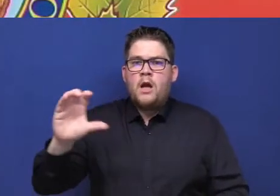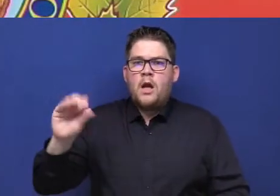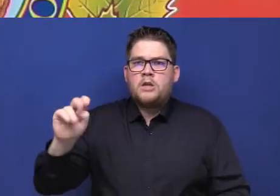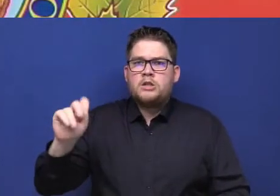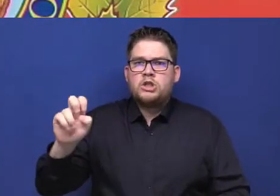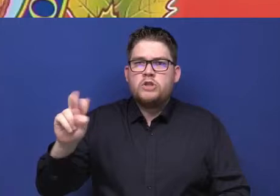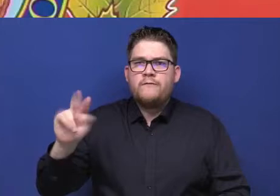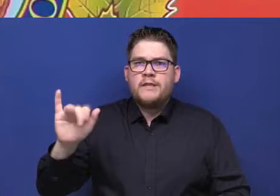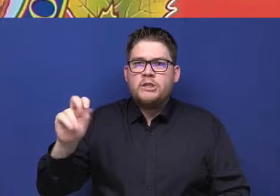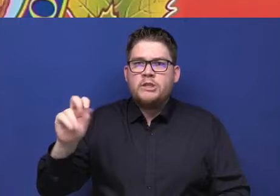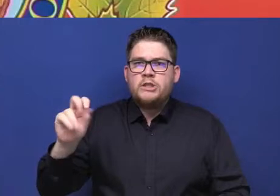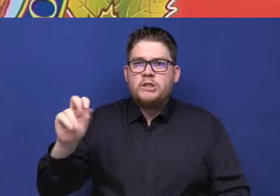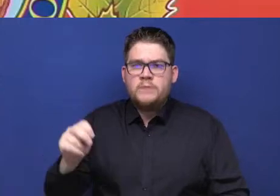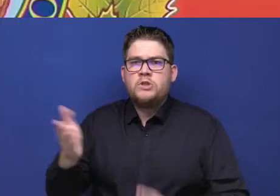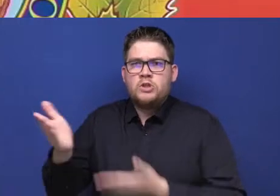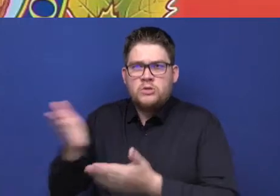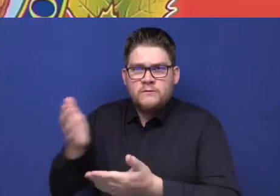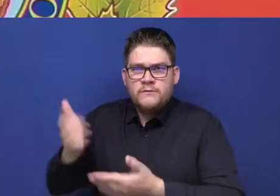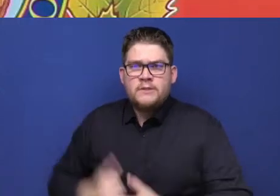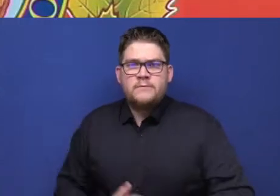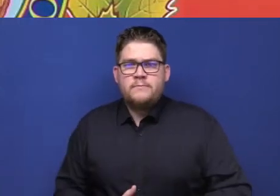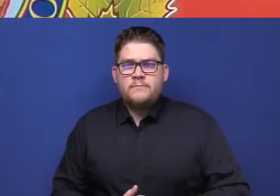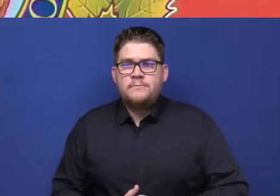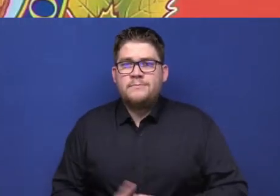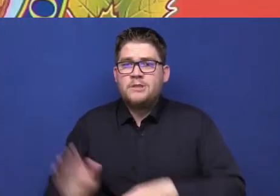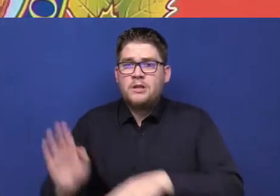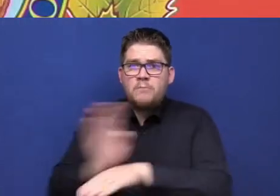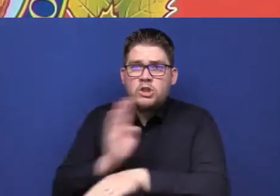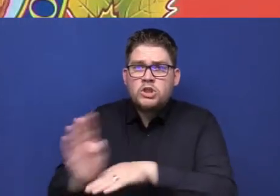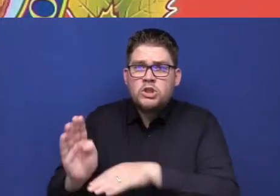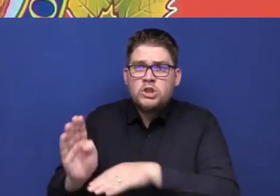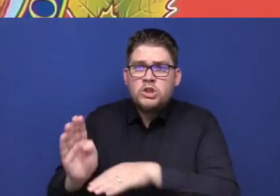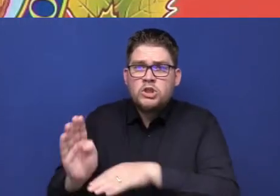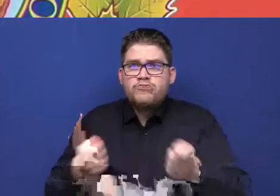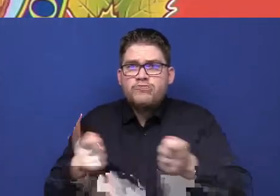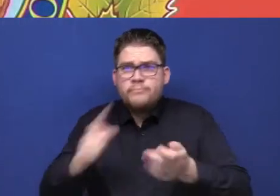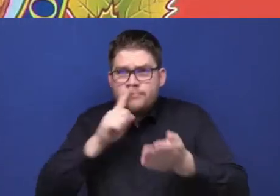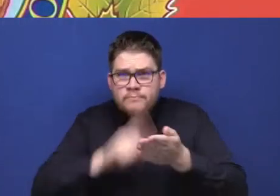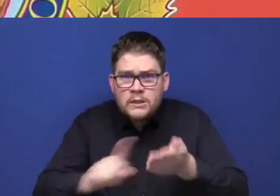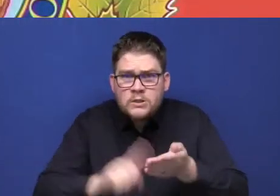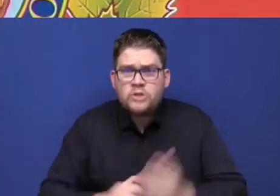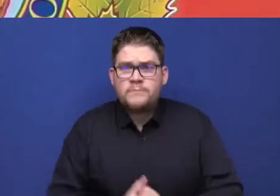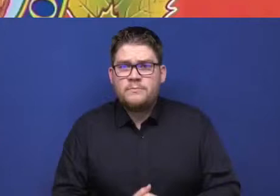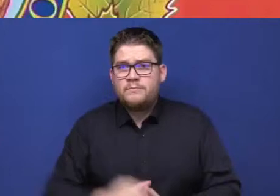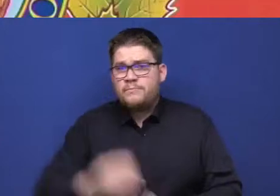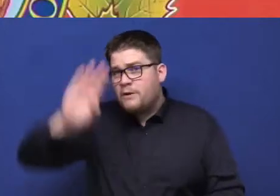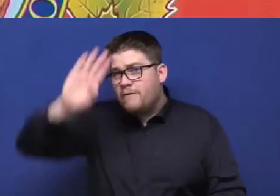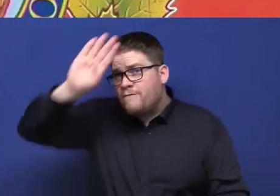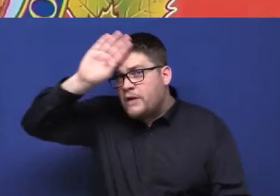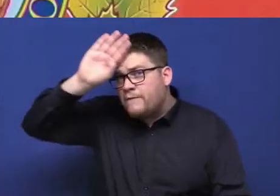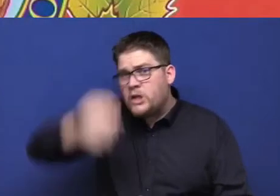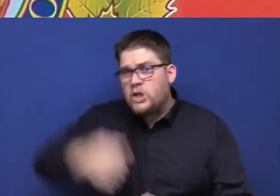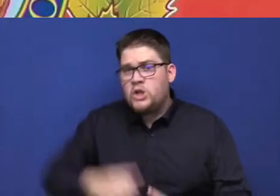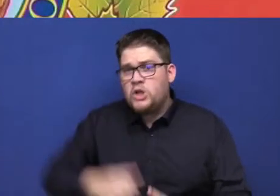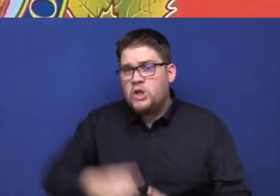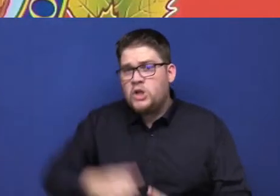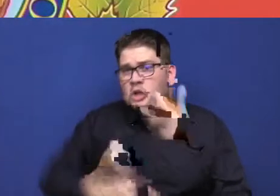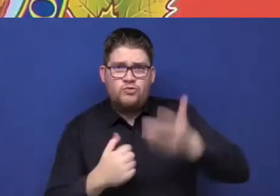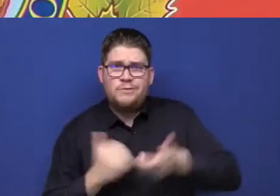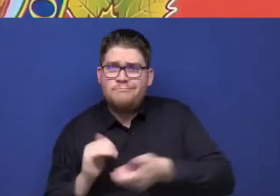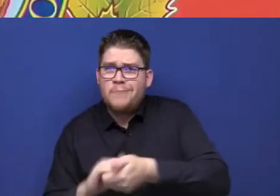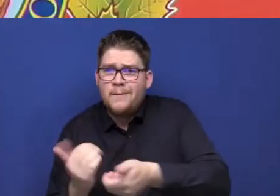And we are working collaboratively with the emergency operation centers in the local areas in order to support the road